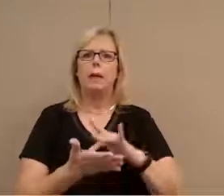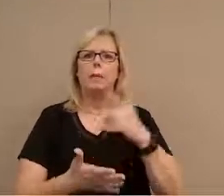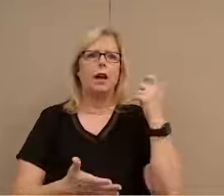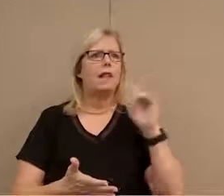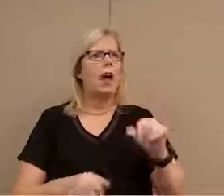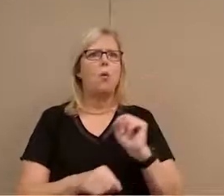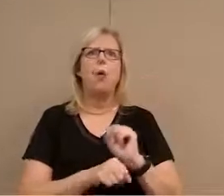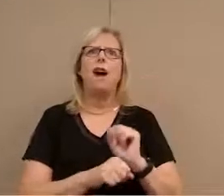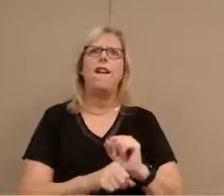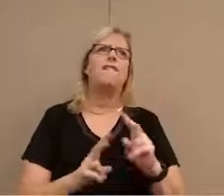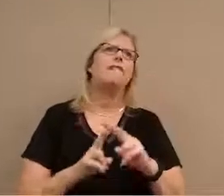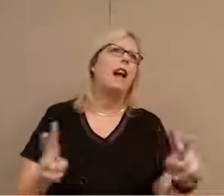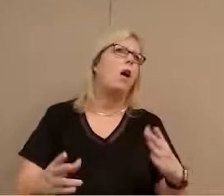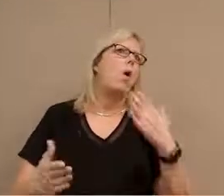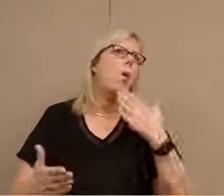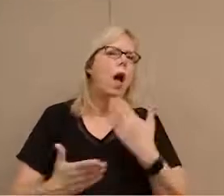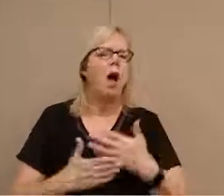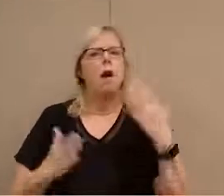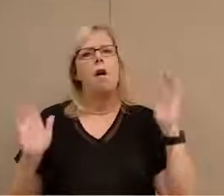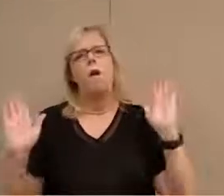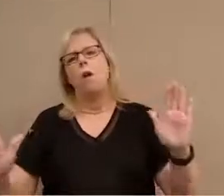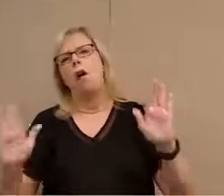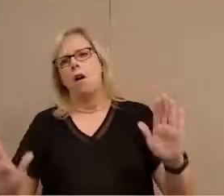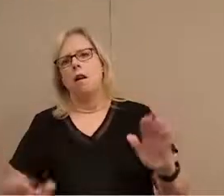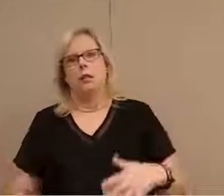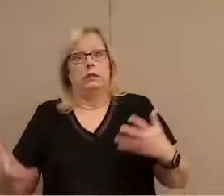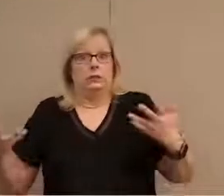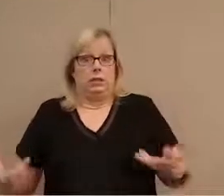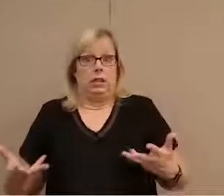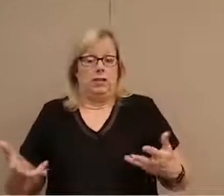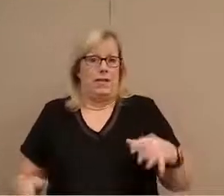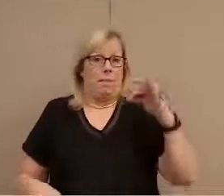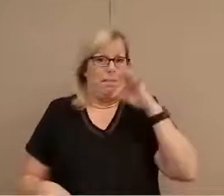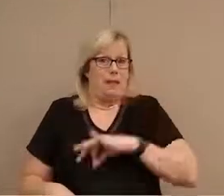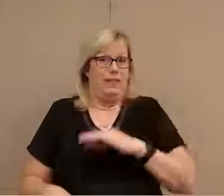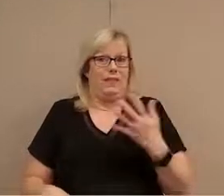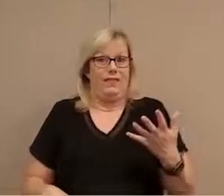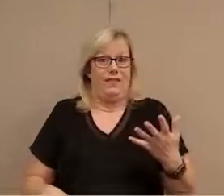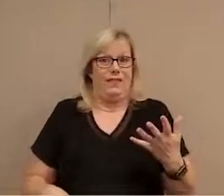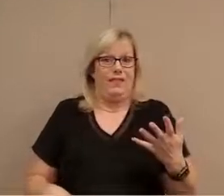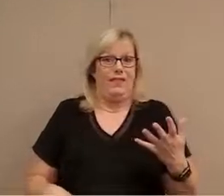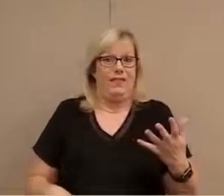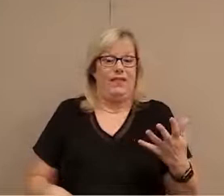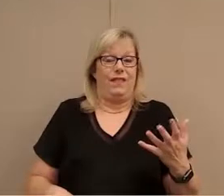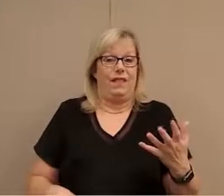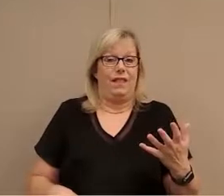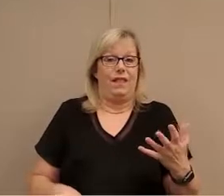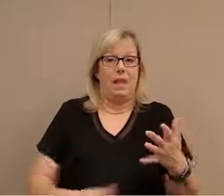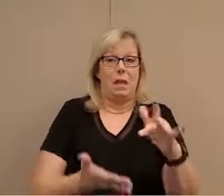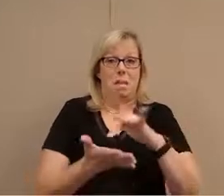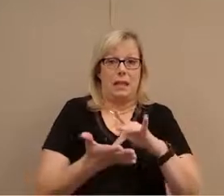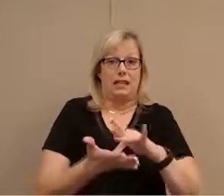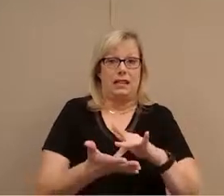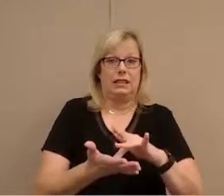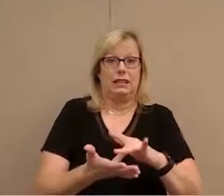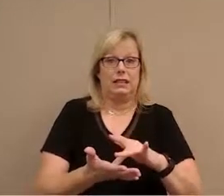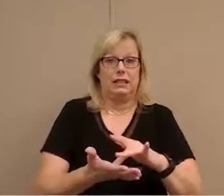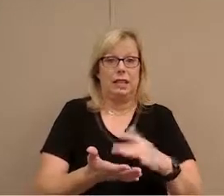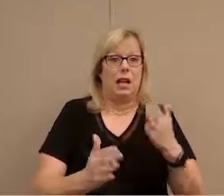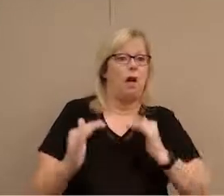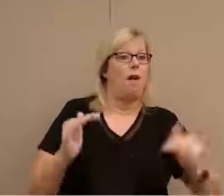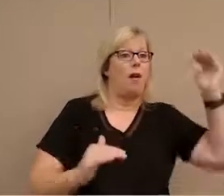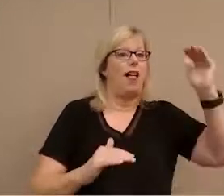work exceptionally well. So the benefit of the medication outweighs the